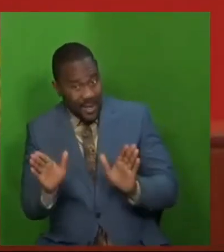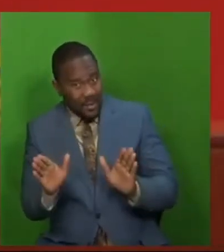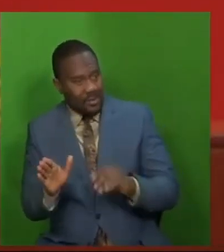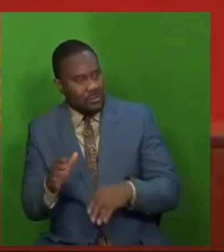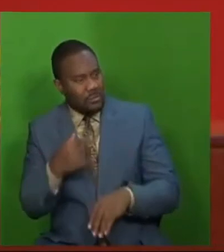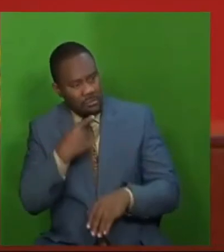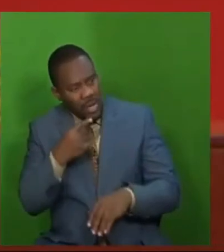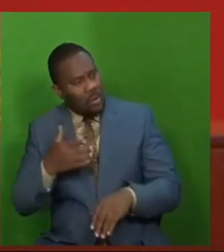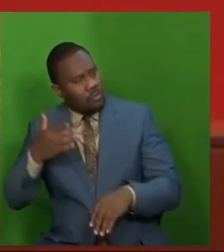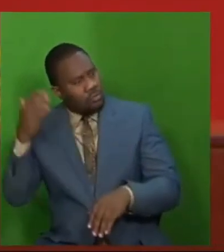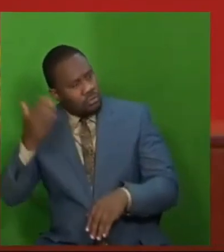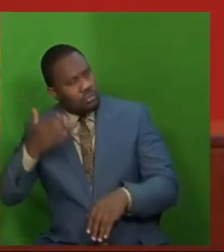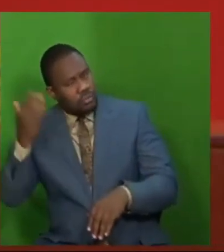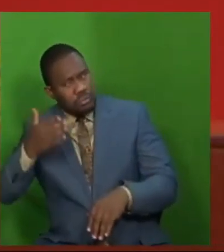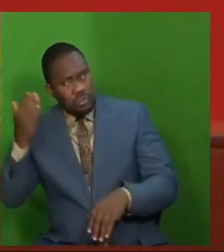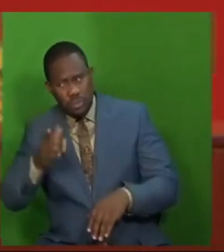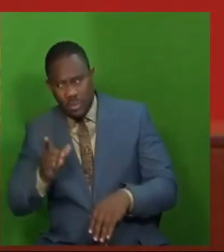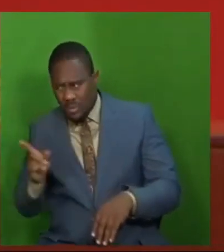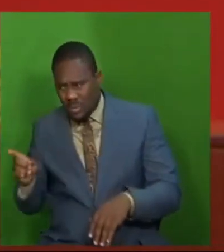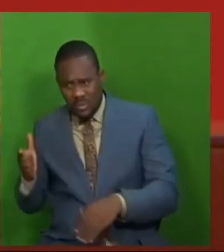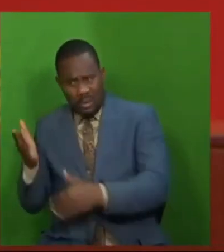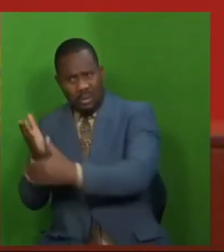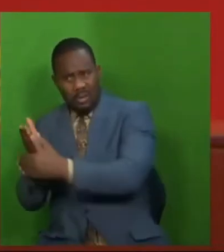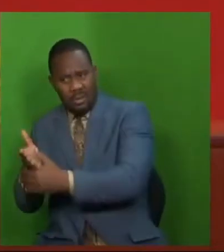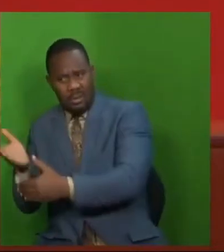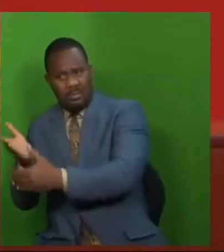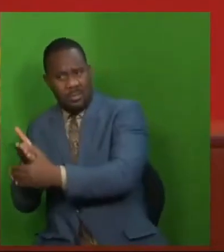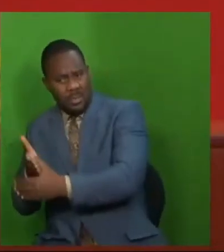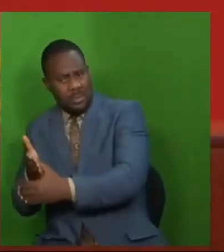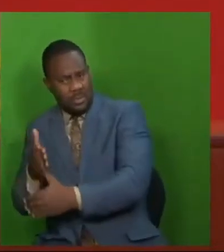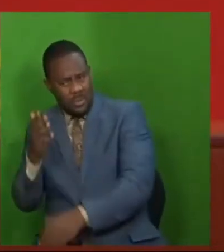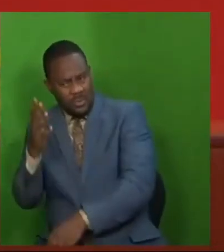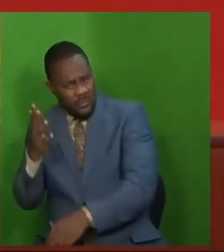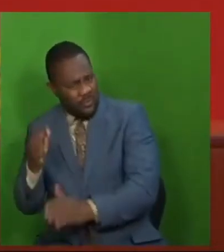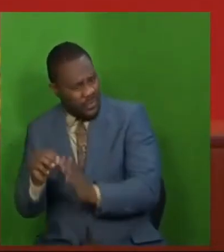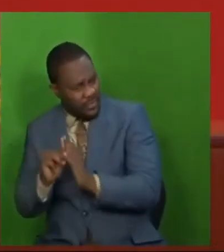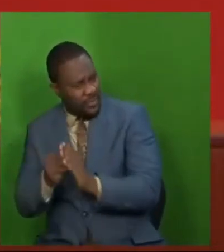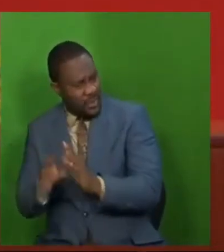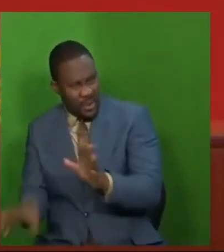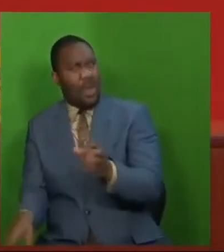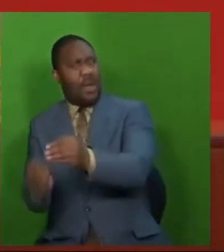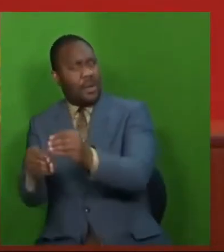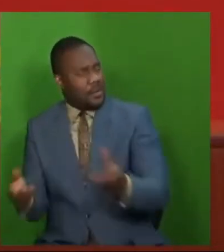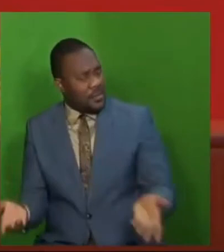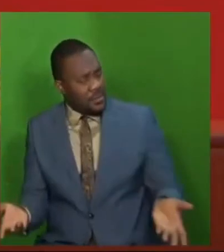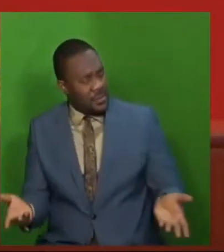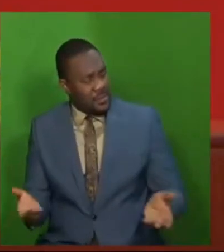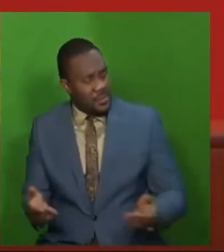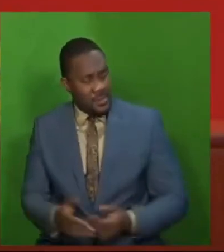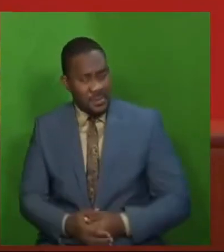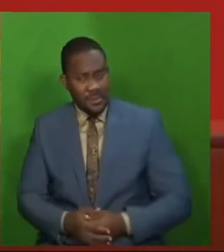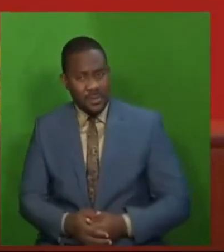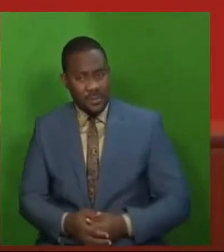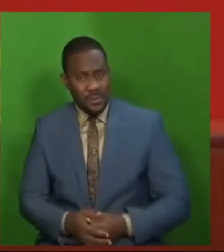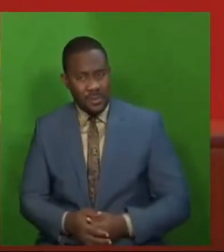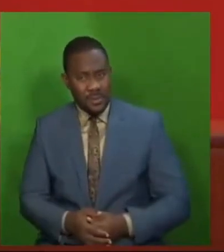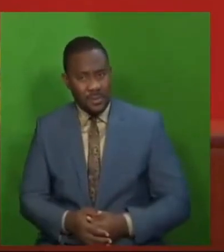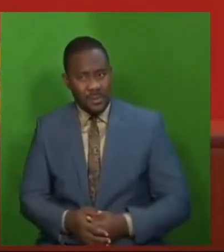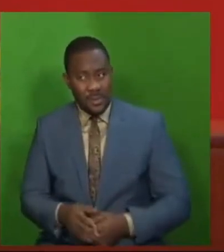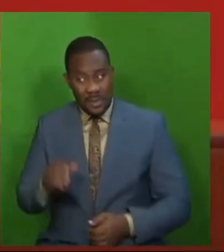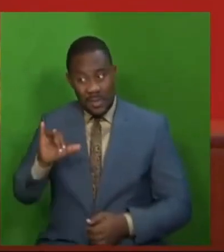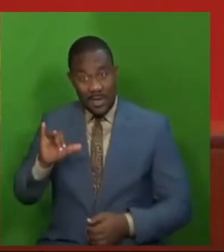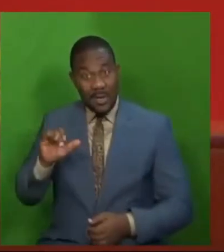have to make 45 minutes. So I'm taking note of it because the IT department has done a good